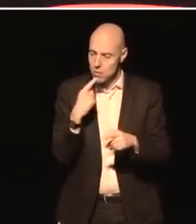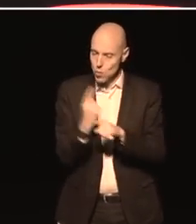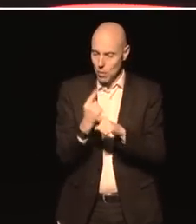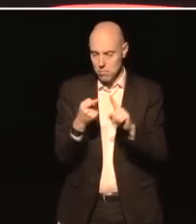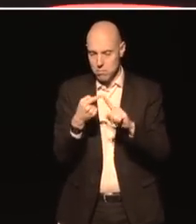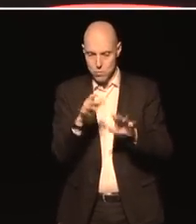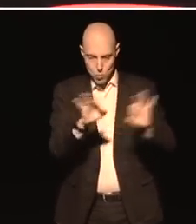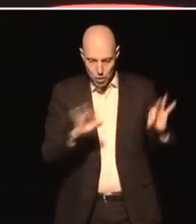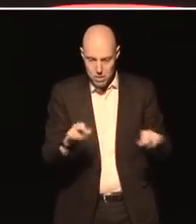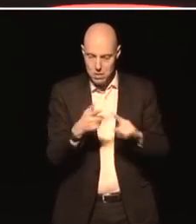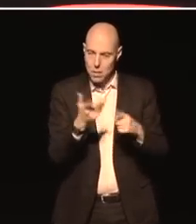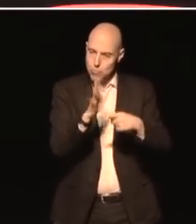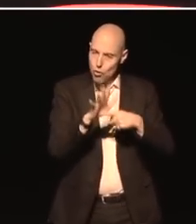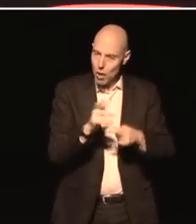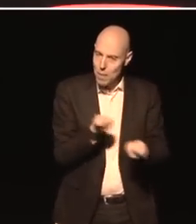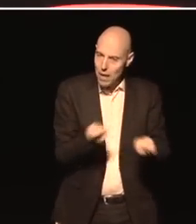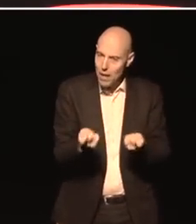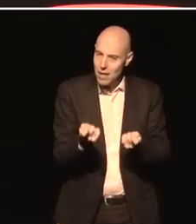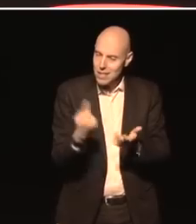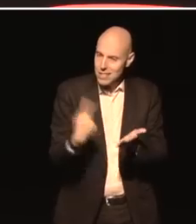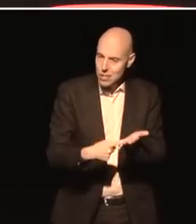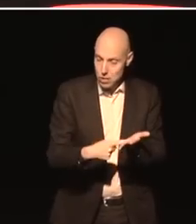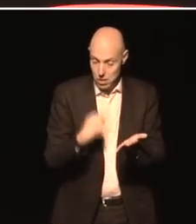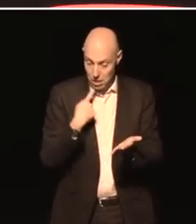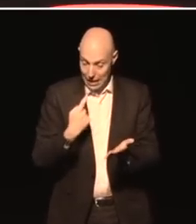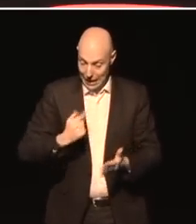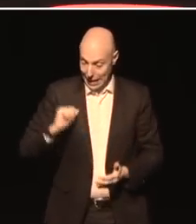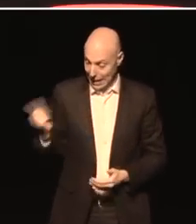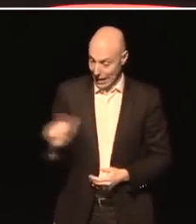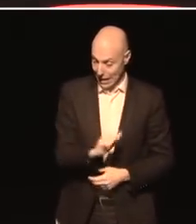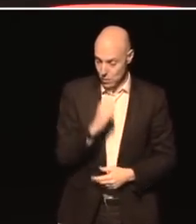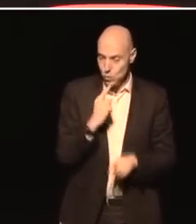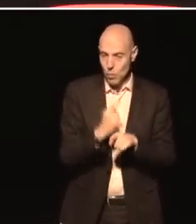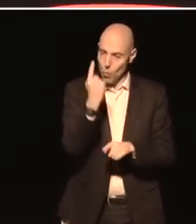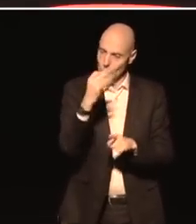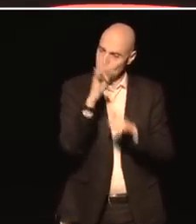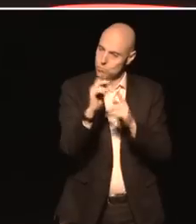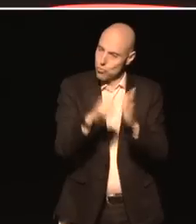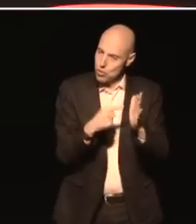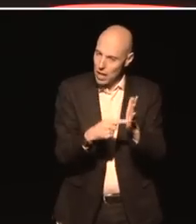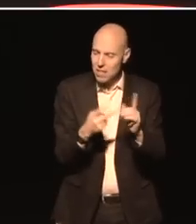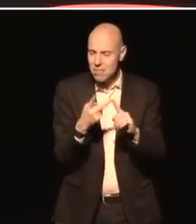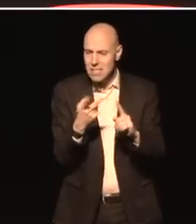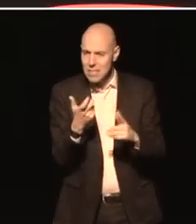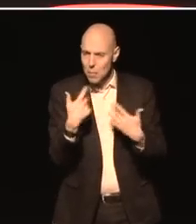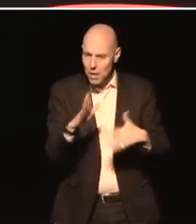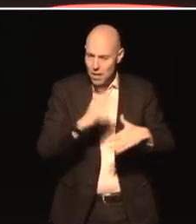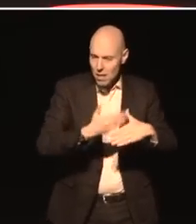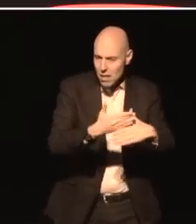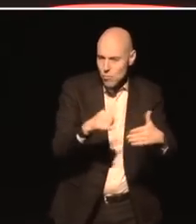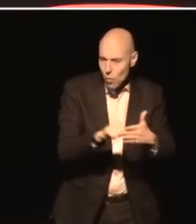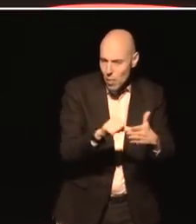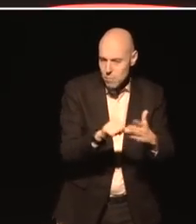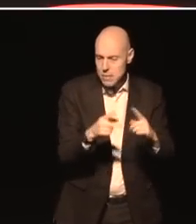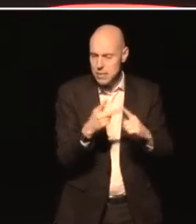programming decisions. Each of the panellists is going to talk about a project or projects that they've been involved in and some of the problems that they have